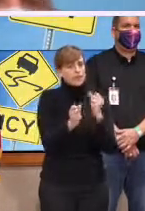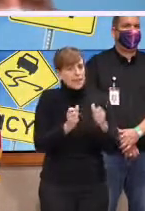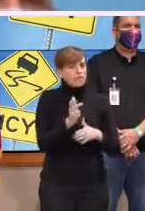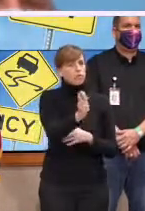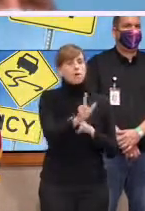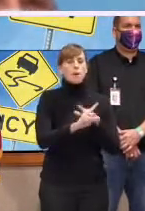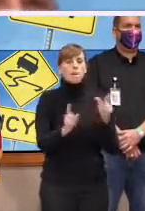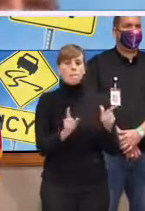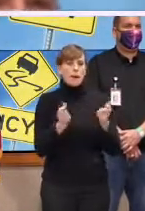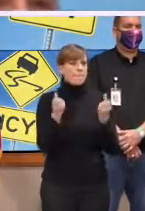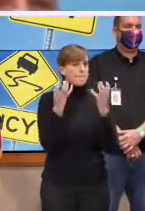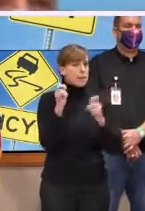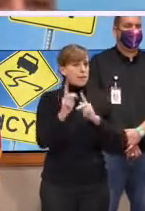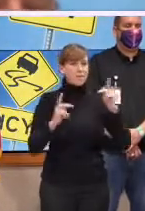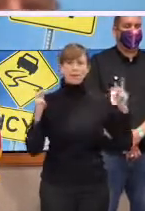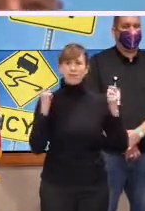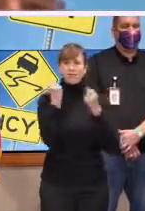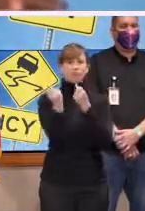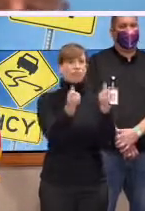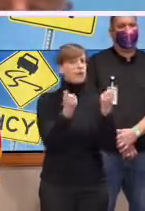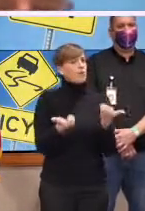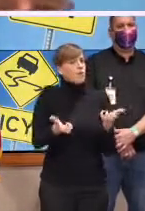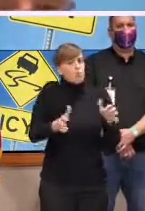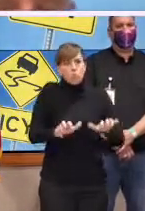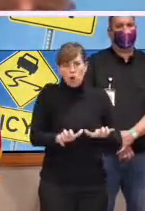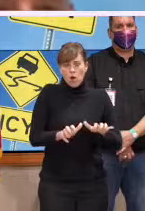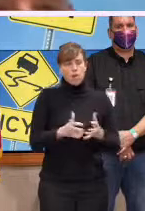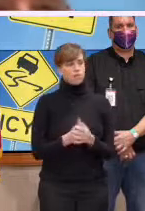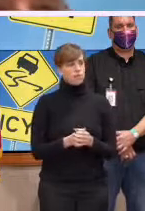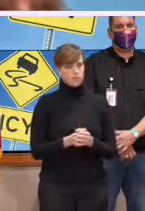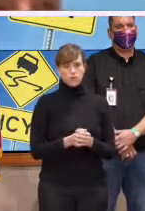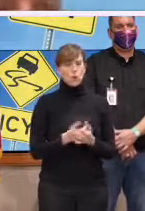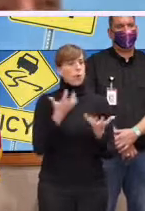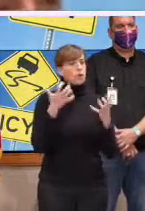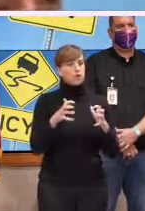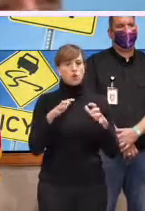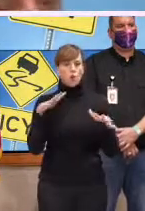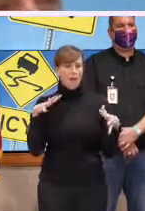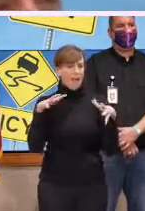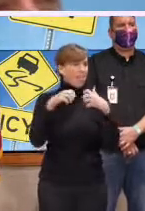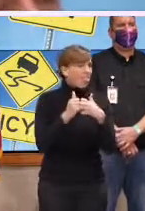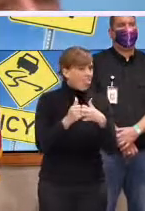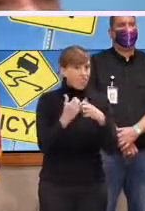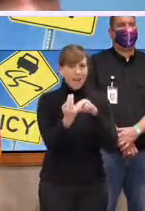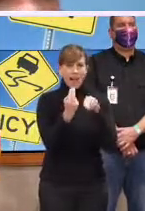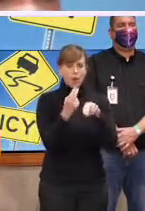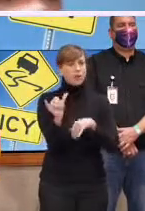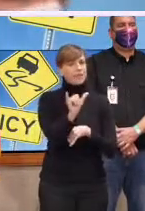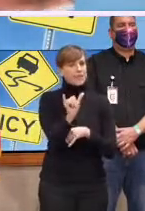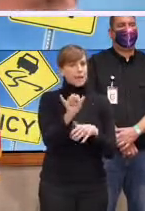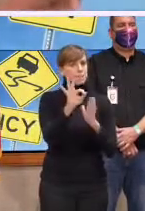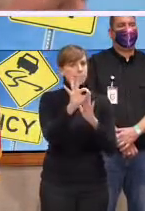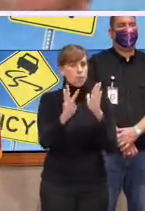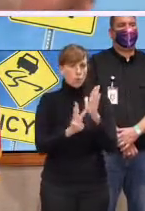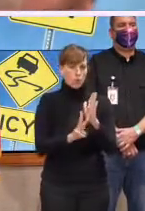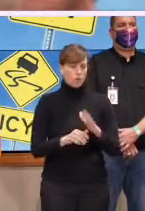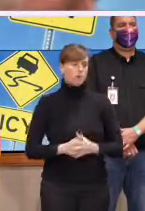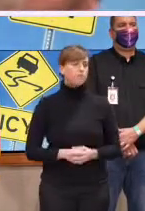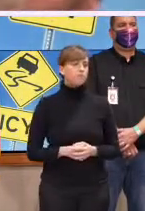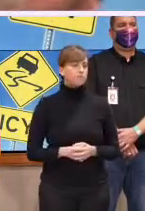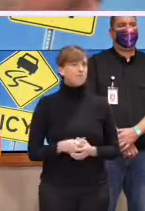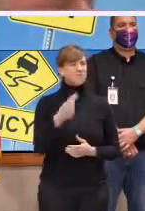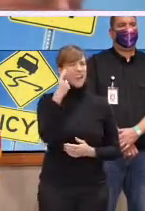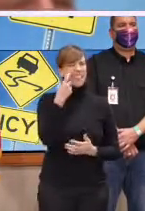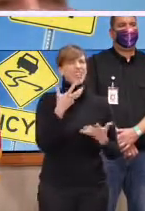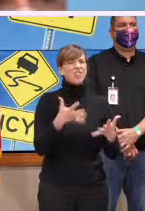impassable if you want to avoid the type of situation we saw in Fort Worth. I think you already answered to some of the other questions.